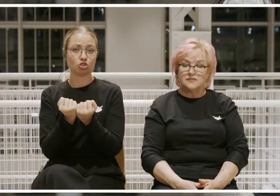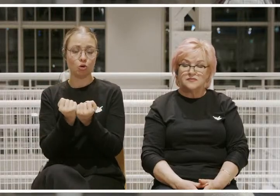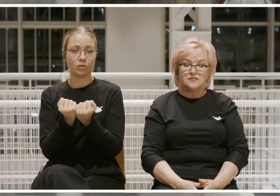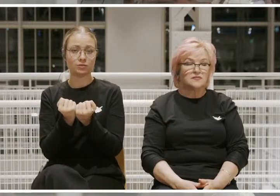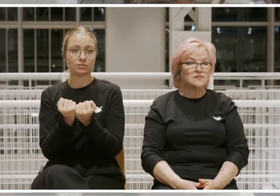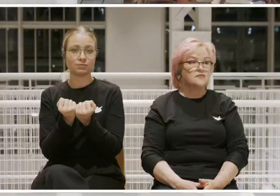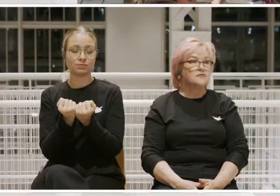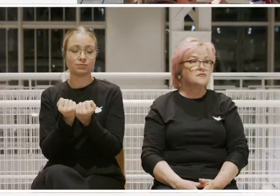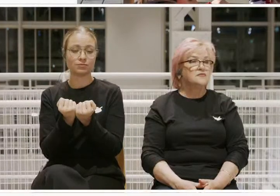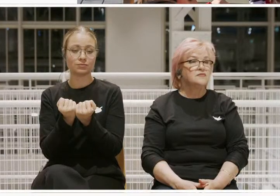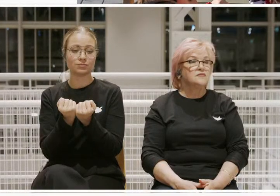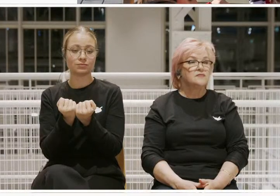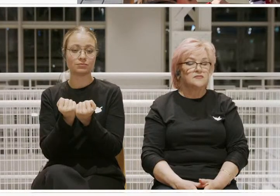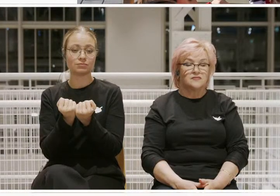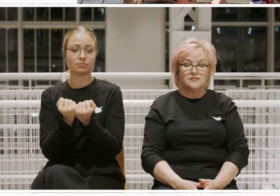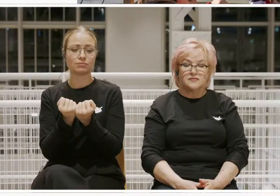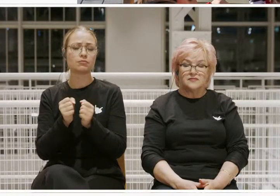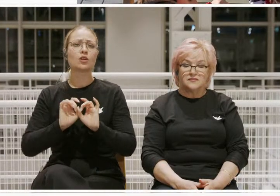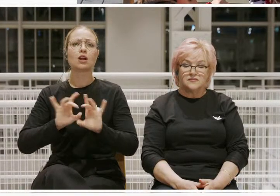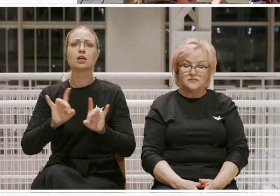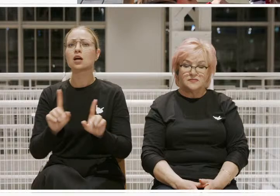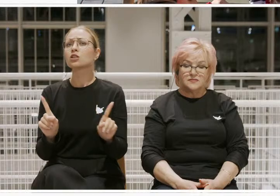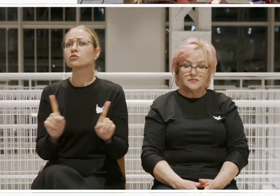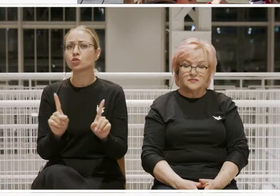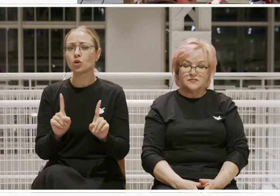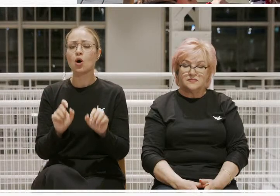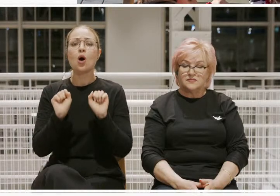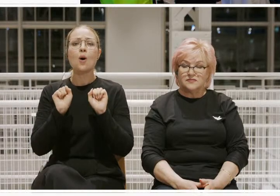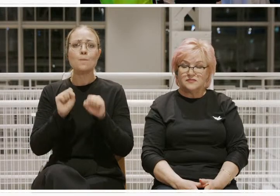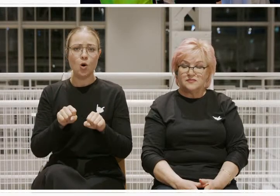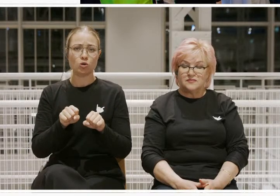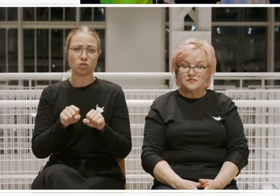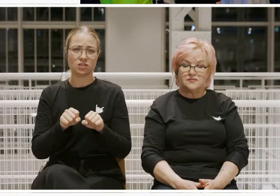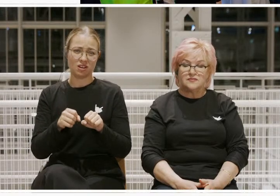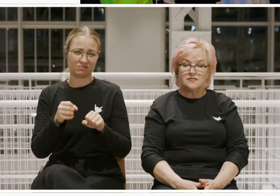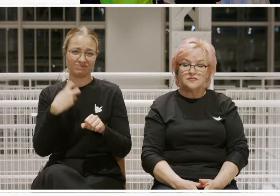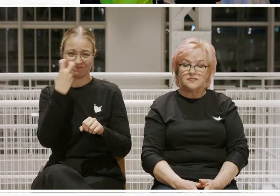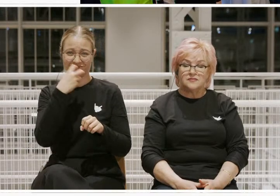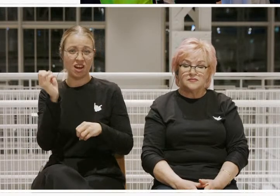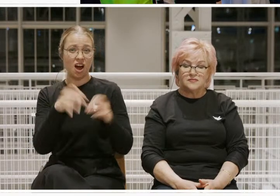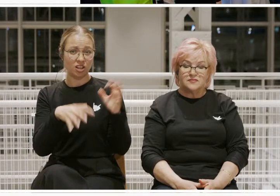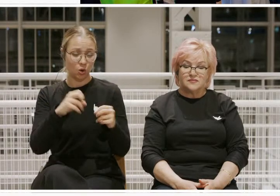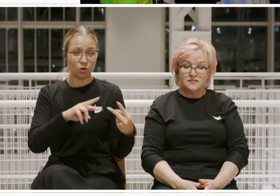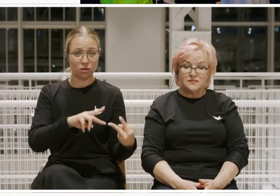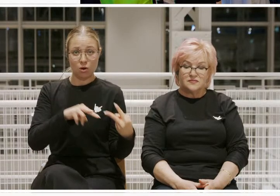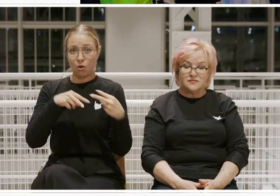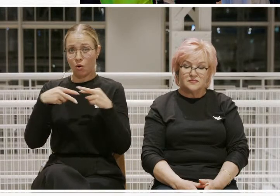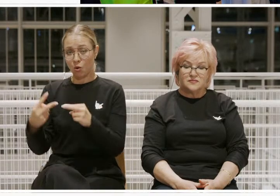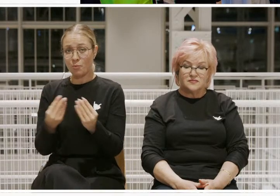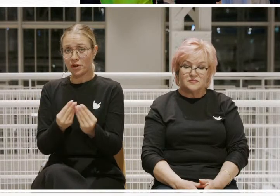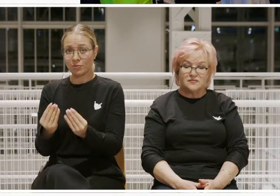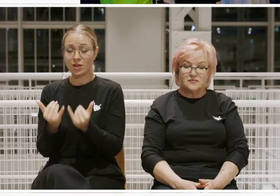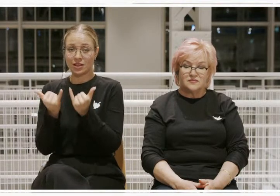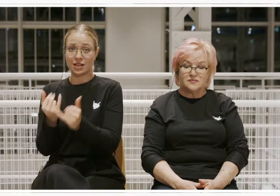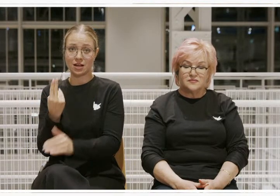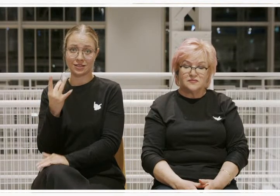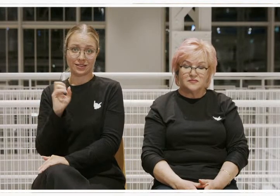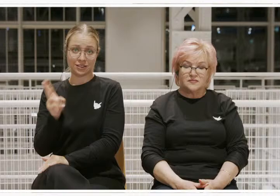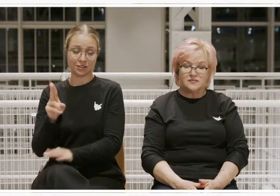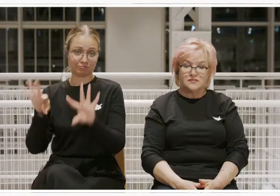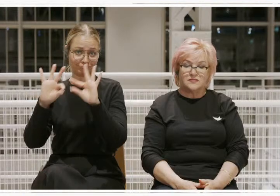circus materials and learning about circus culture. And you'll see some pictures from the